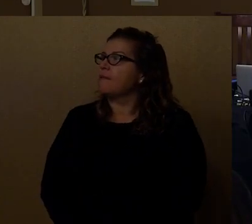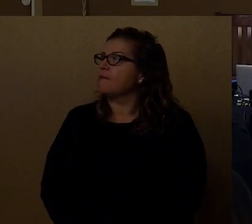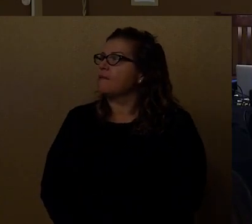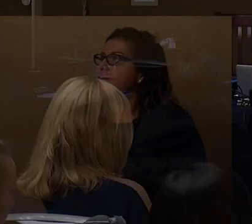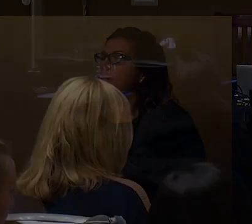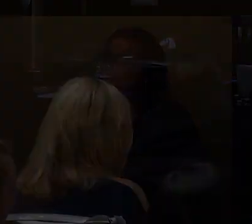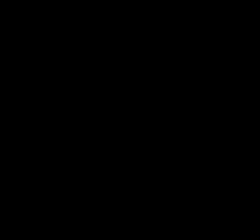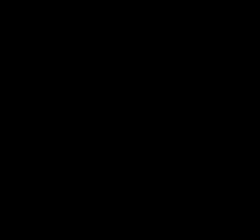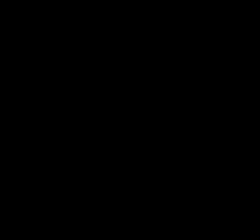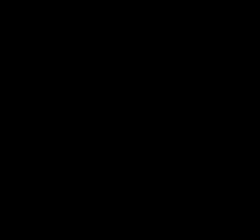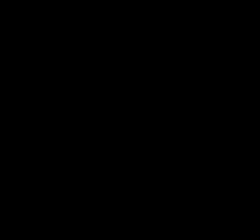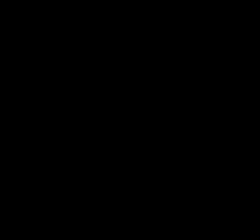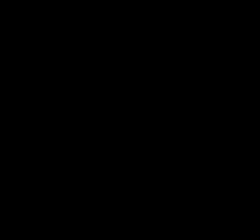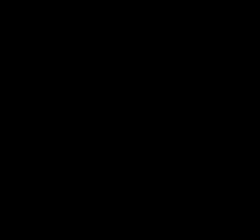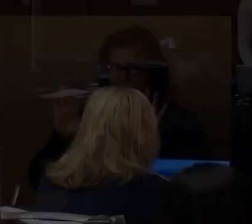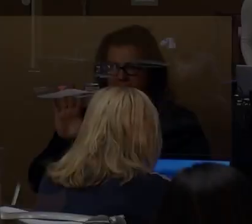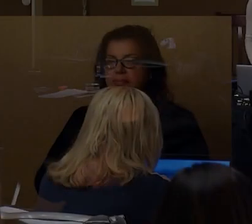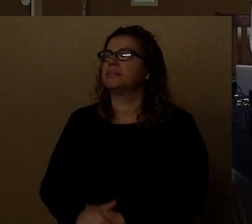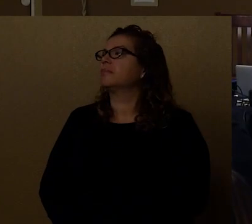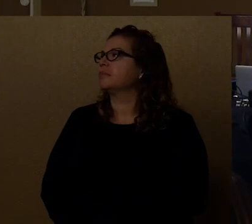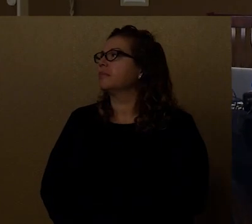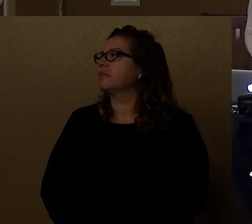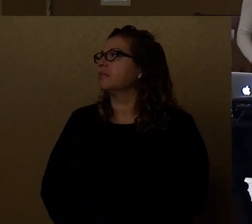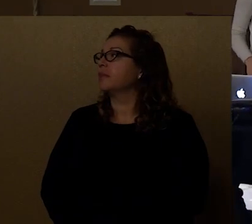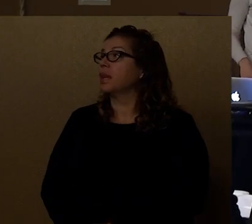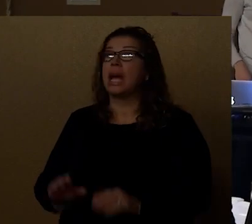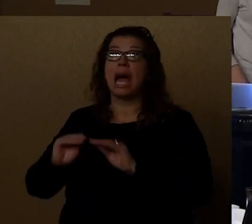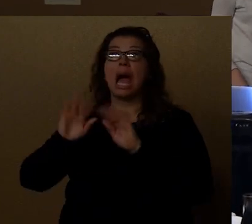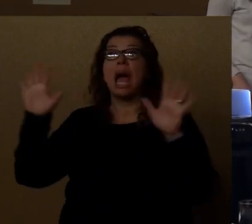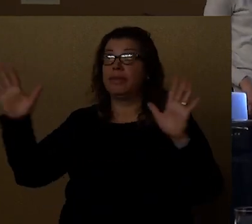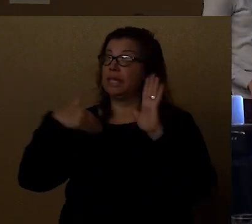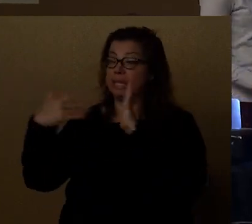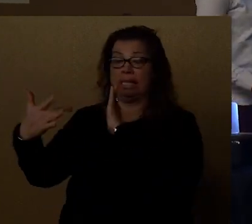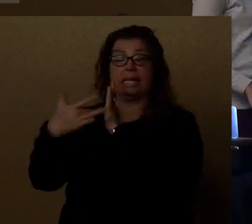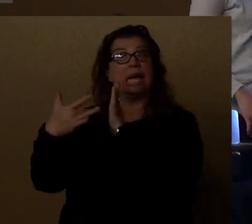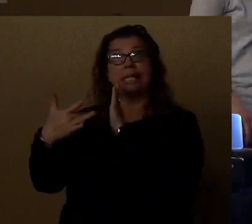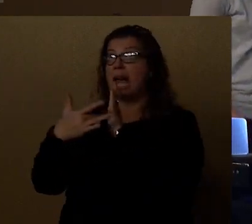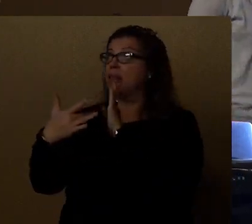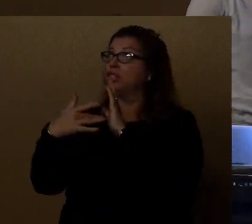let's go back to this. As you can tell, technology is not my thing.